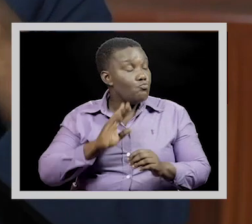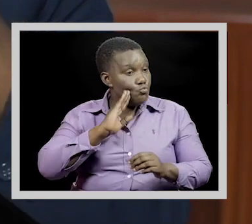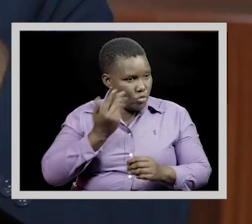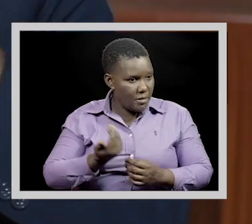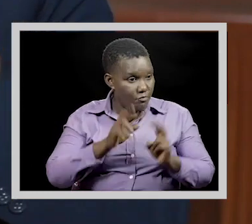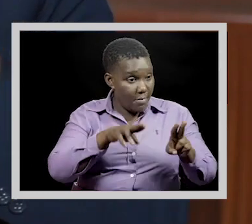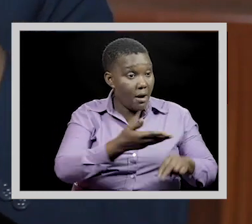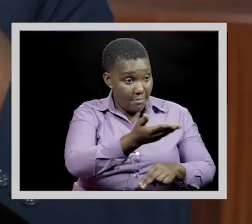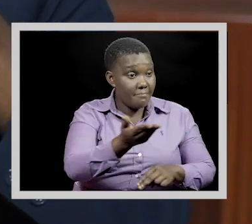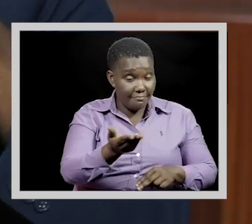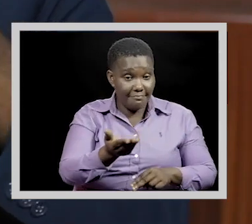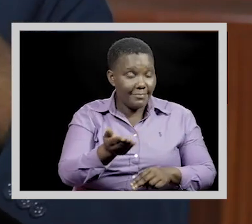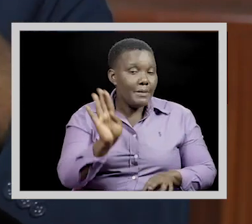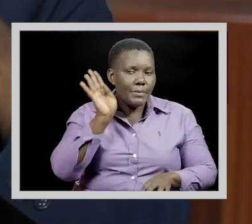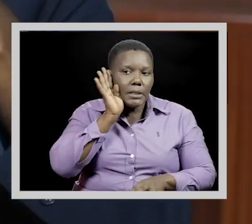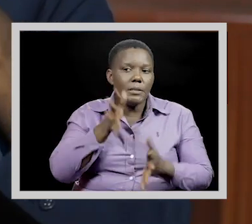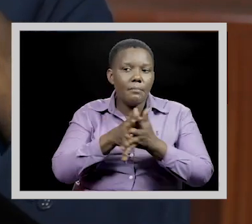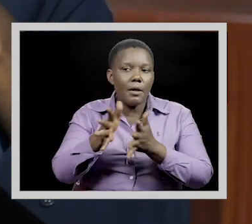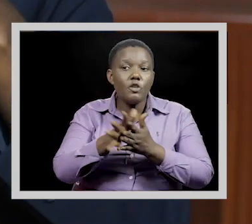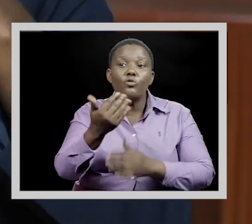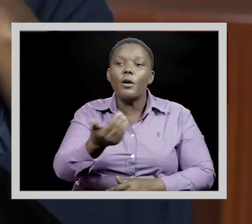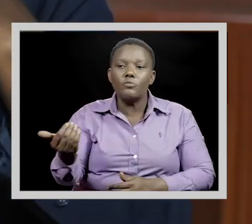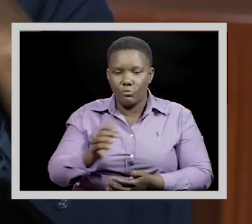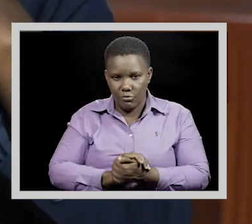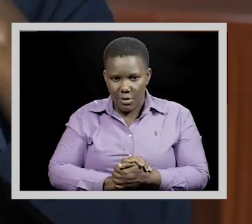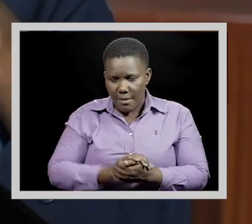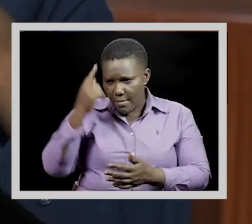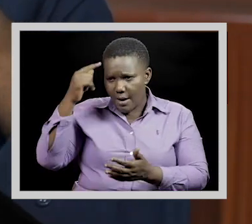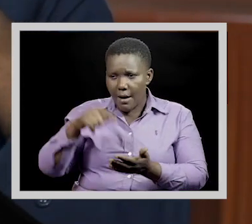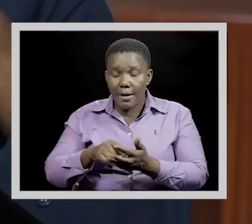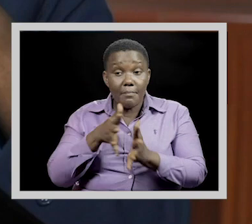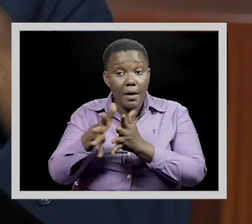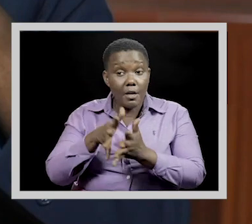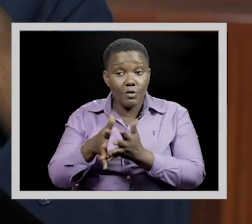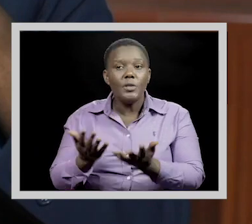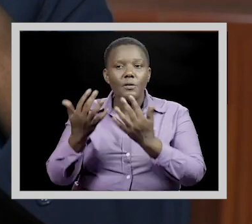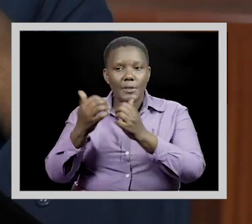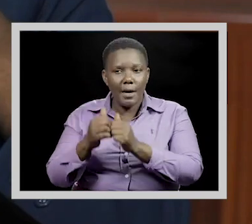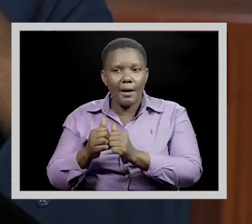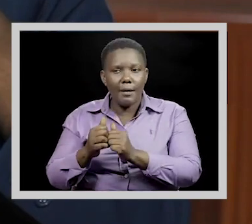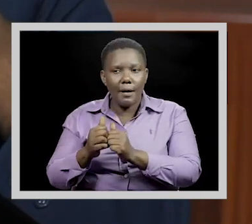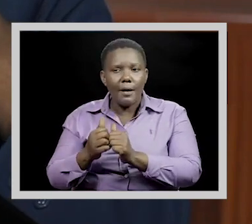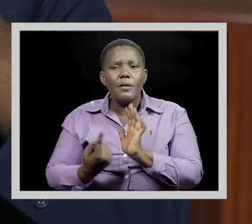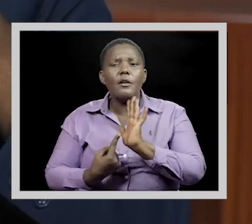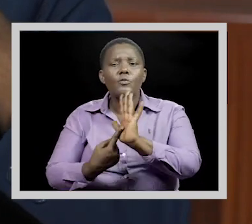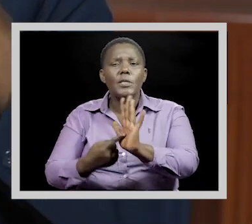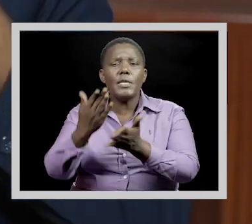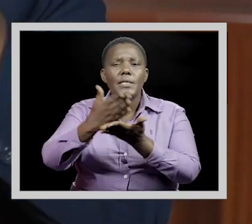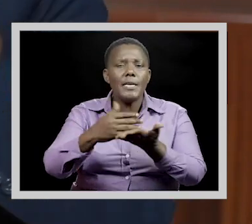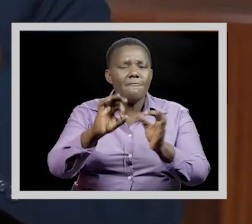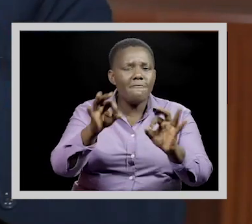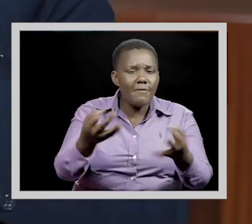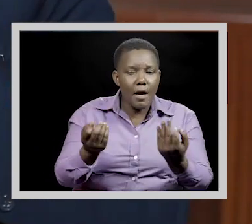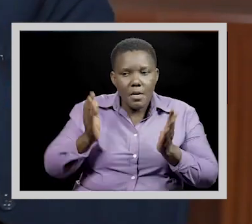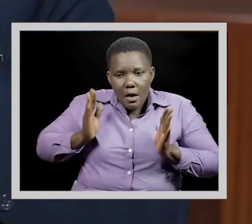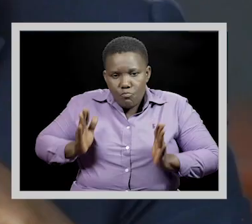explanation given by the child can easily make the court understand that she is referring to a certain part, to a certain body, to a certain organ